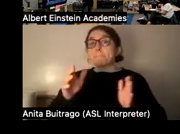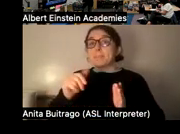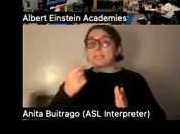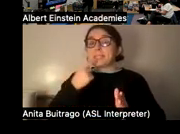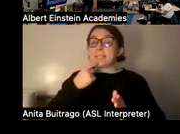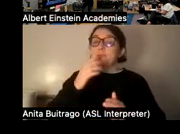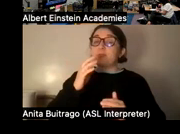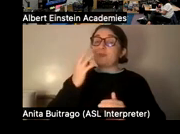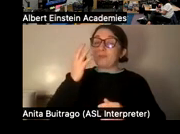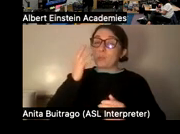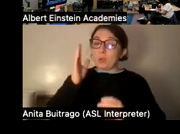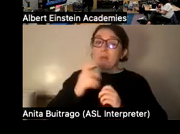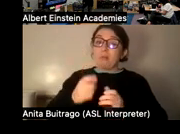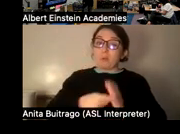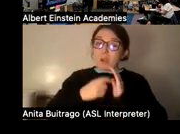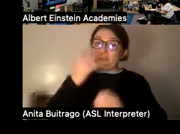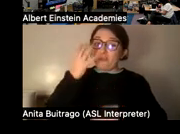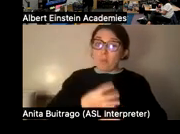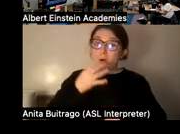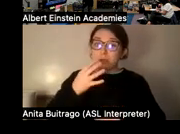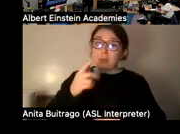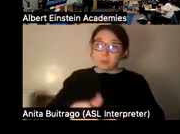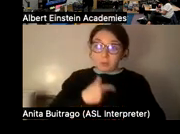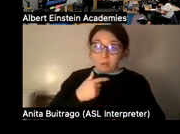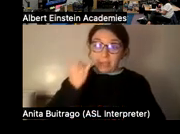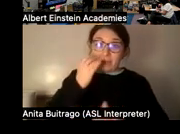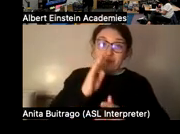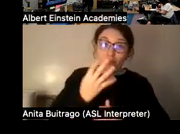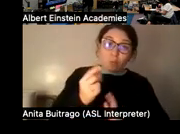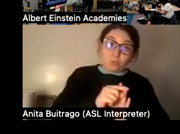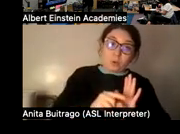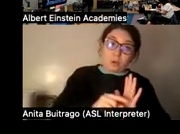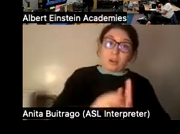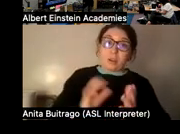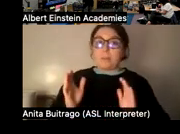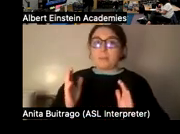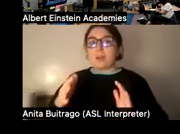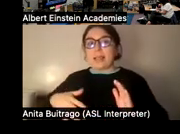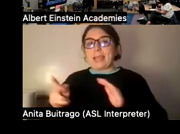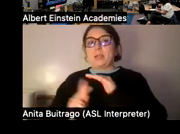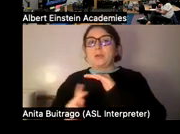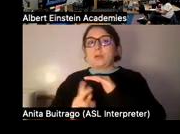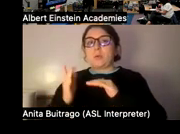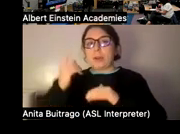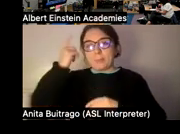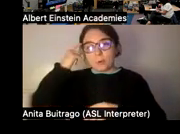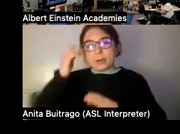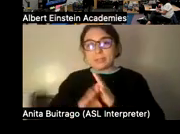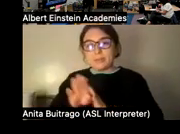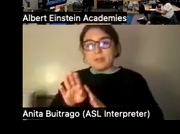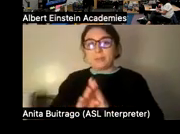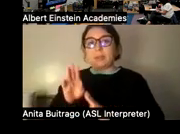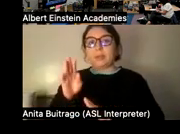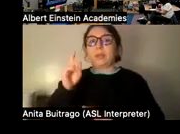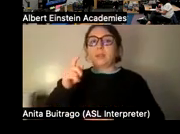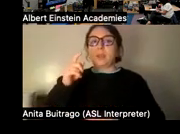to intervene in 4th grade as it does in late kindergarten because of brain development and because of the increase in content that students have to